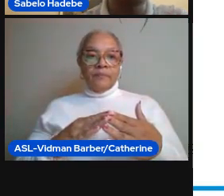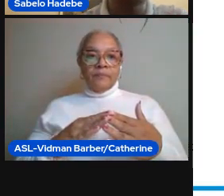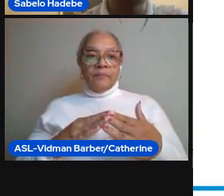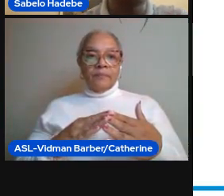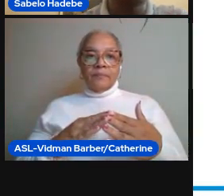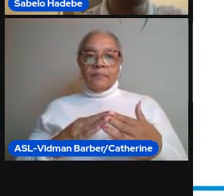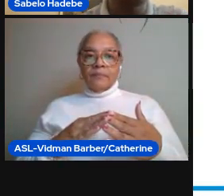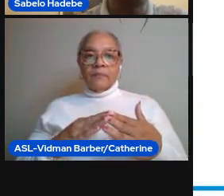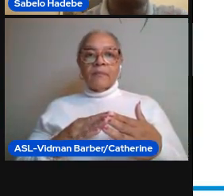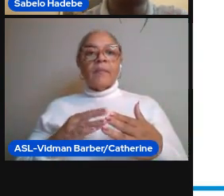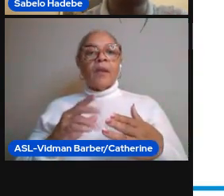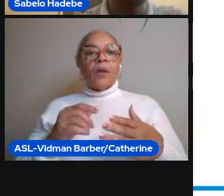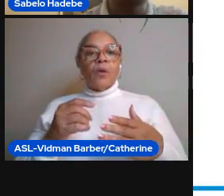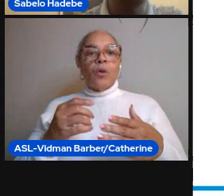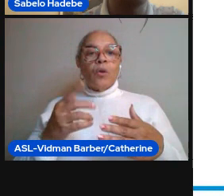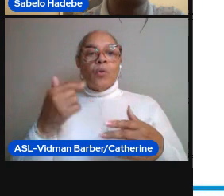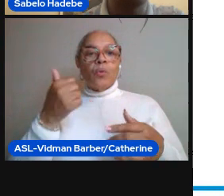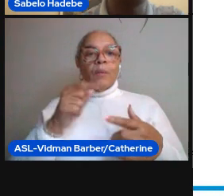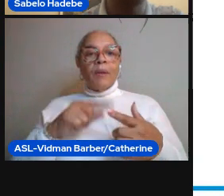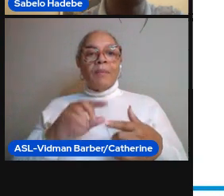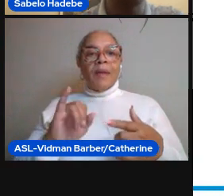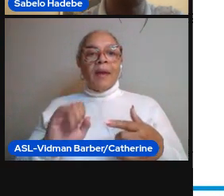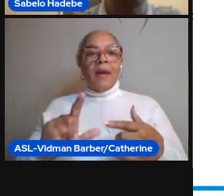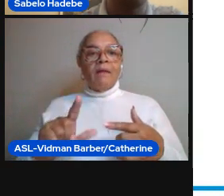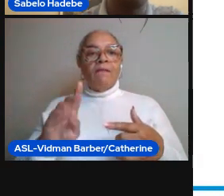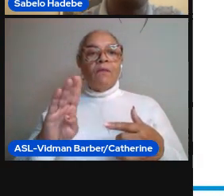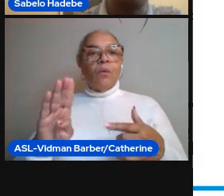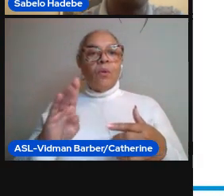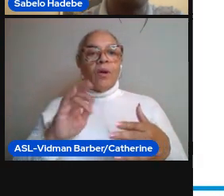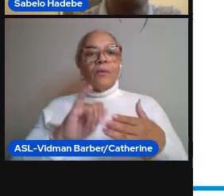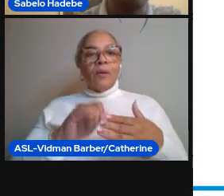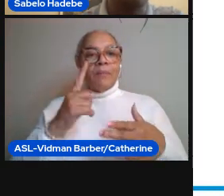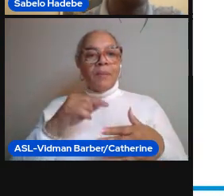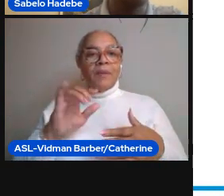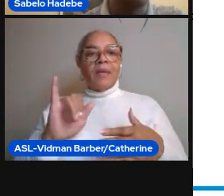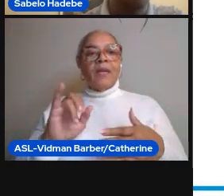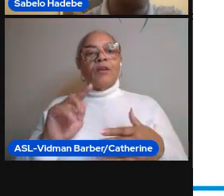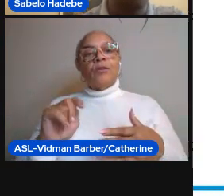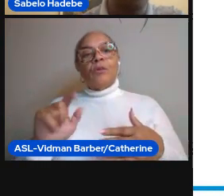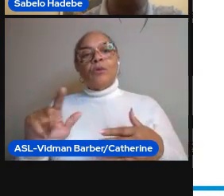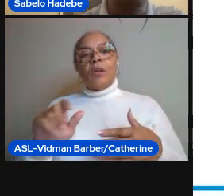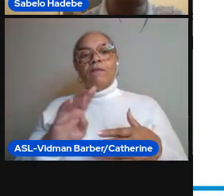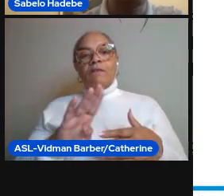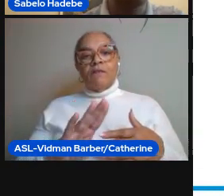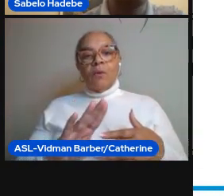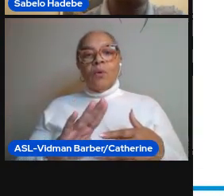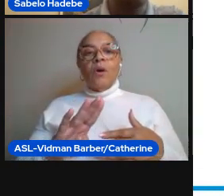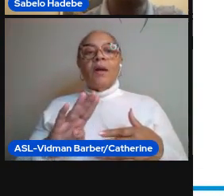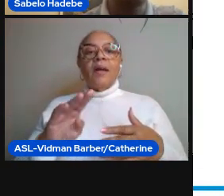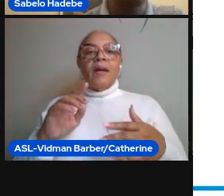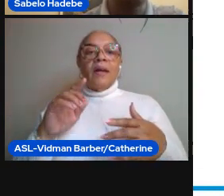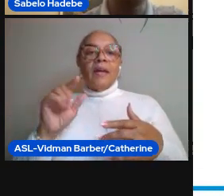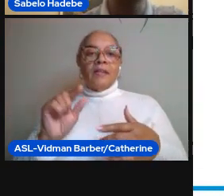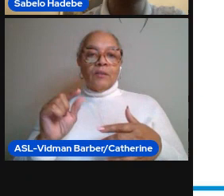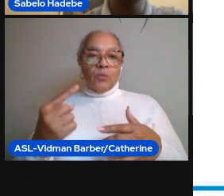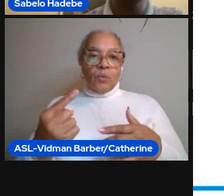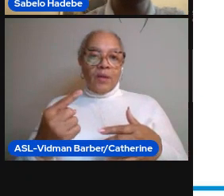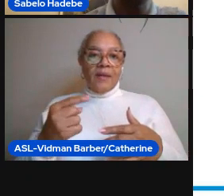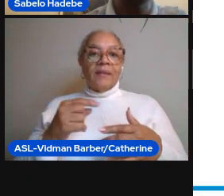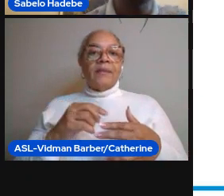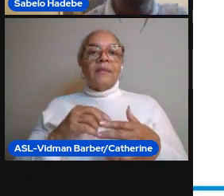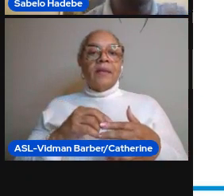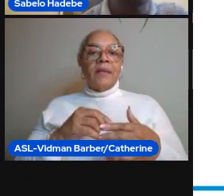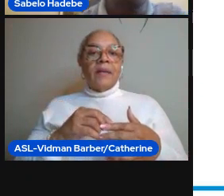that RIS receptor binds both to interleukin-4 and interleukin-13. It's a heterodimer. So if you,